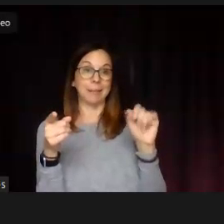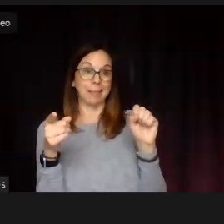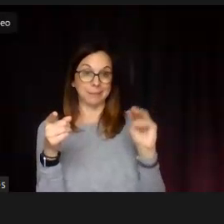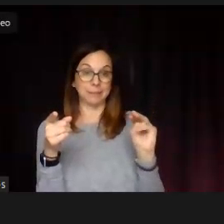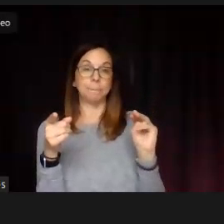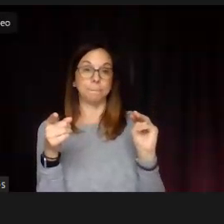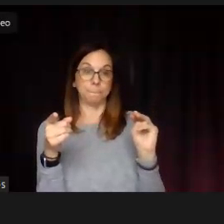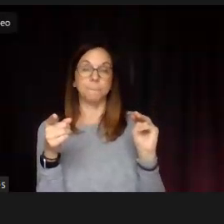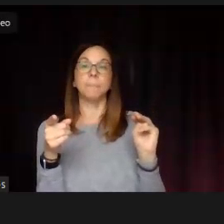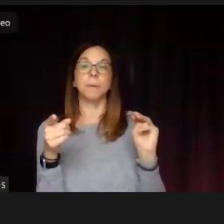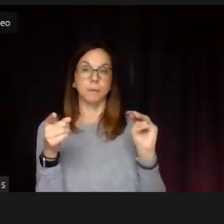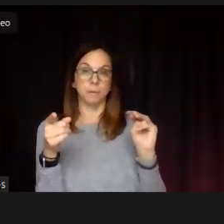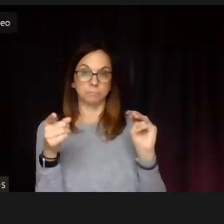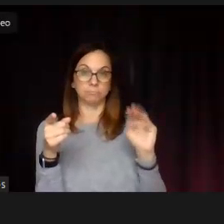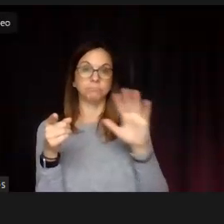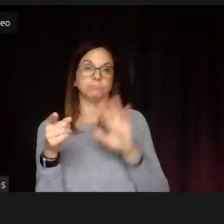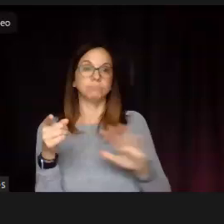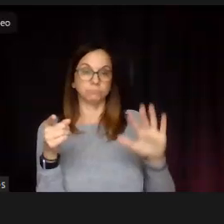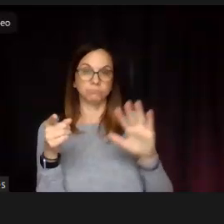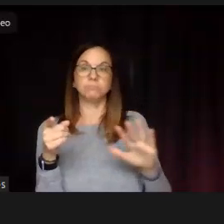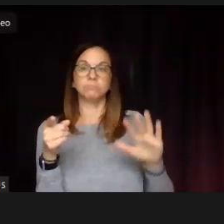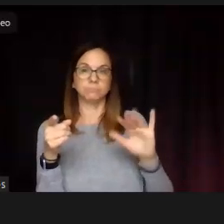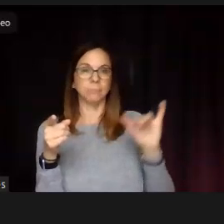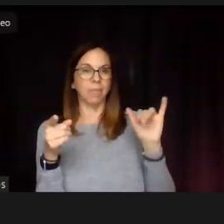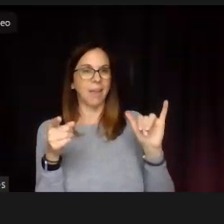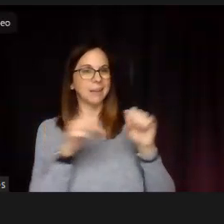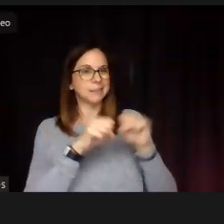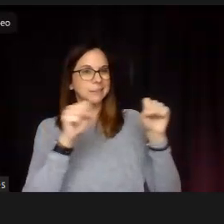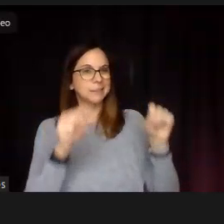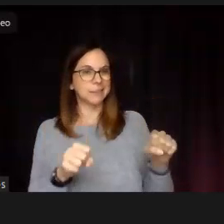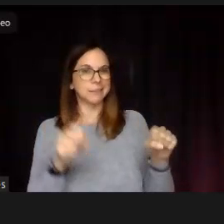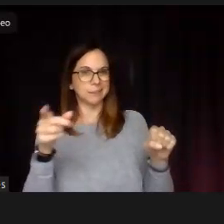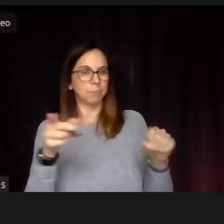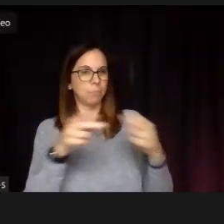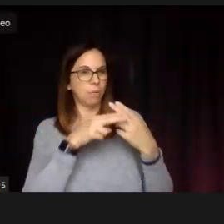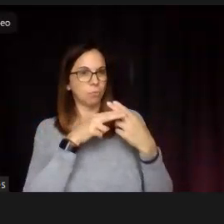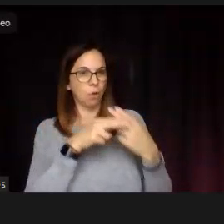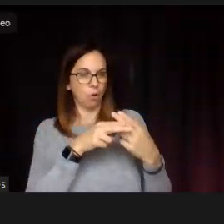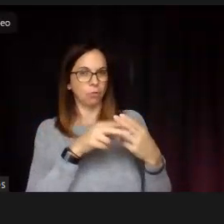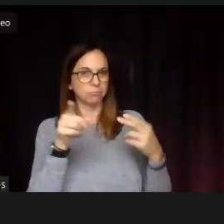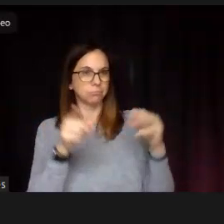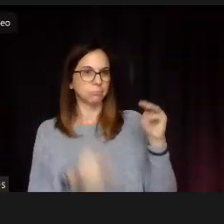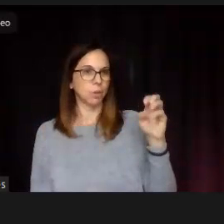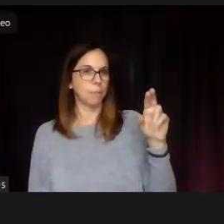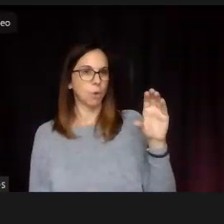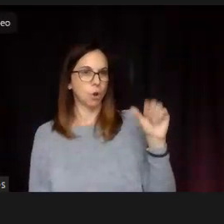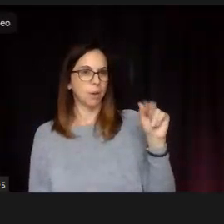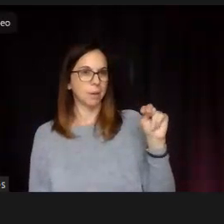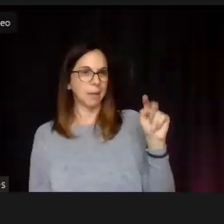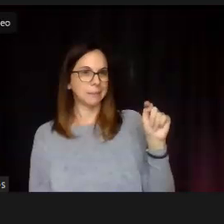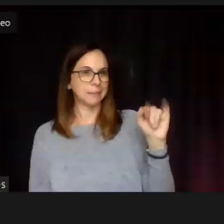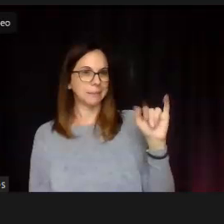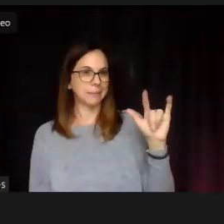economy in the colonial regions was this system called mercantilism. We mentioned this last